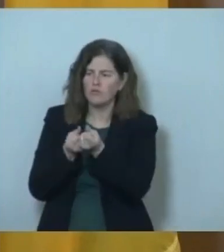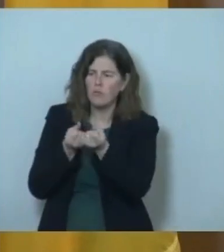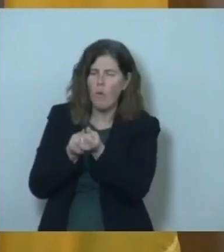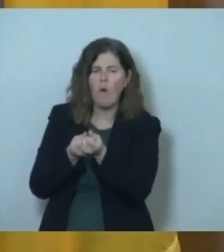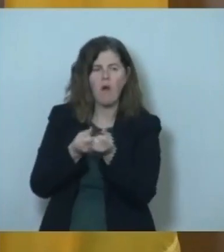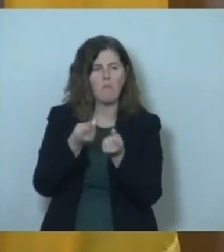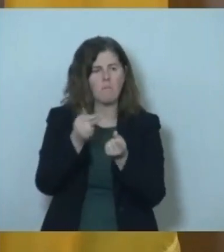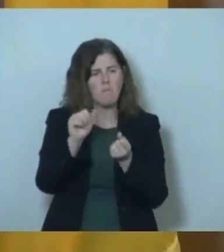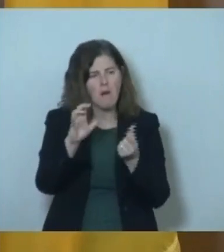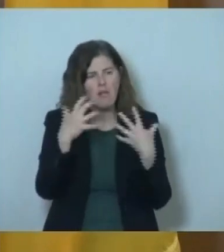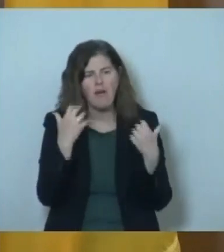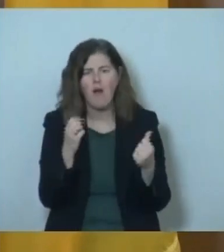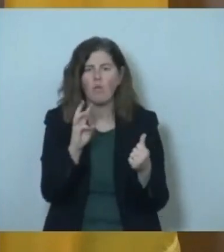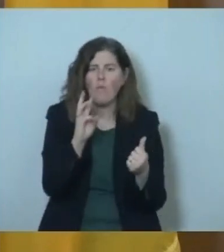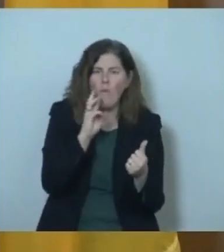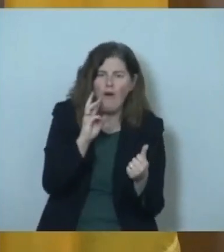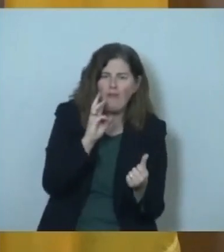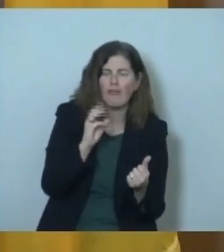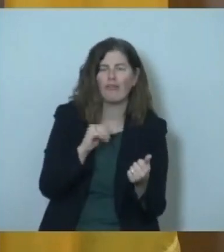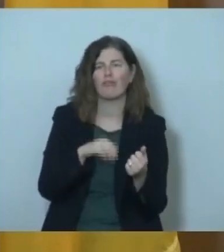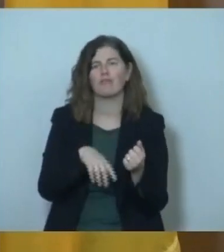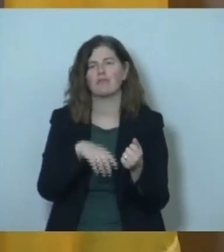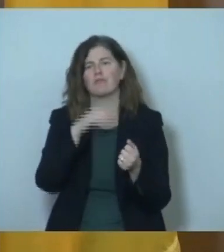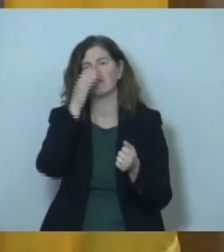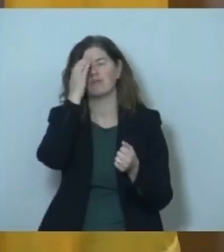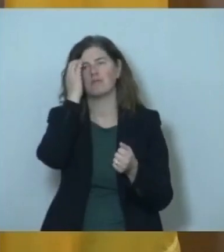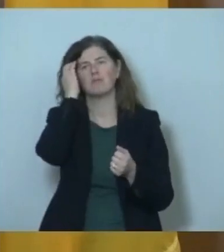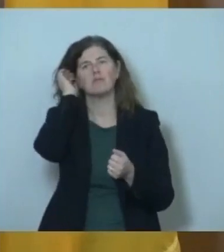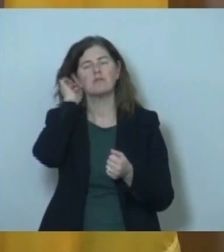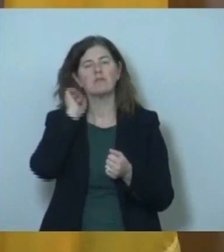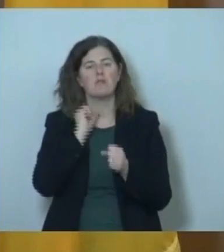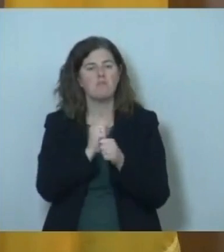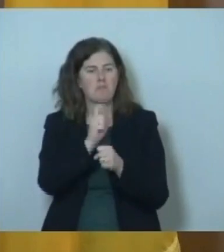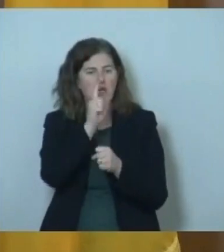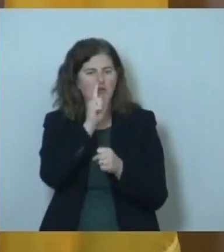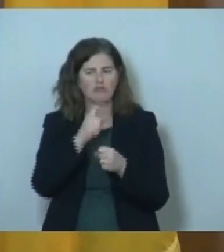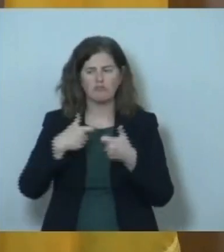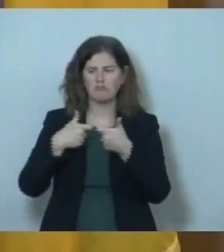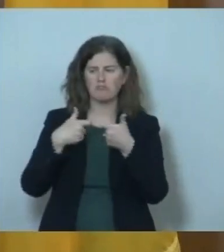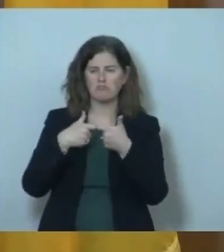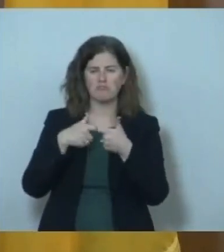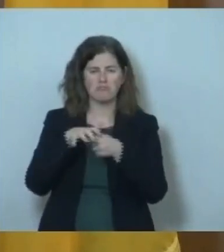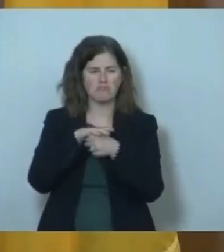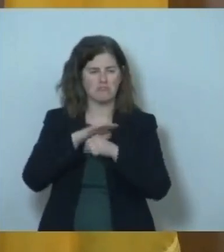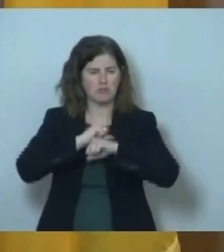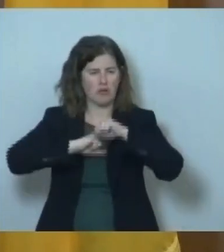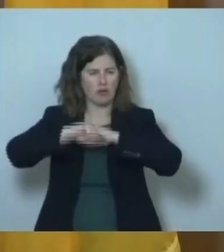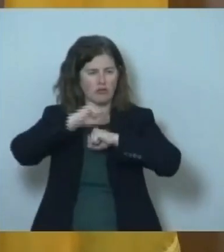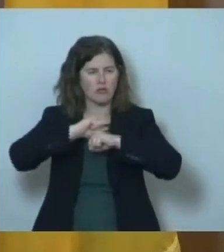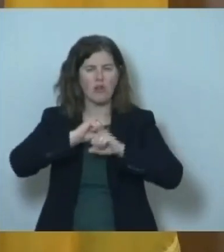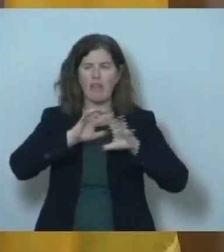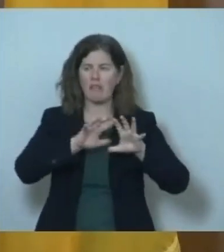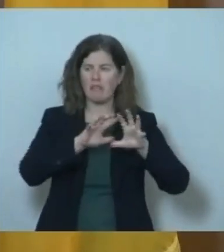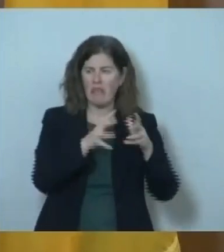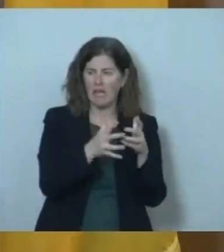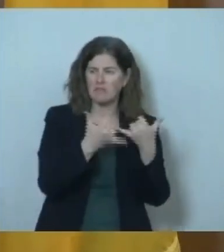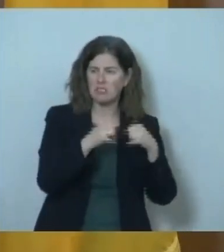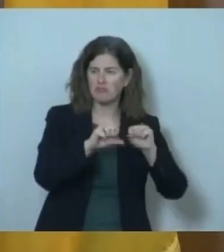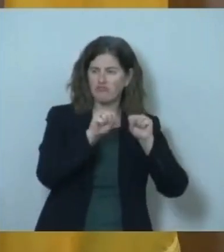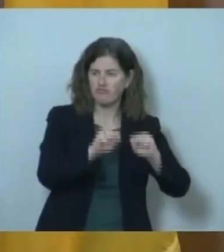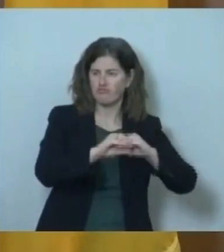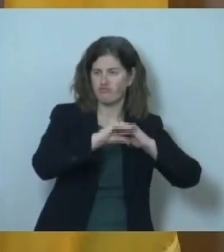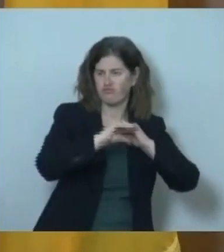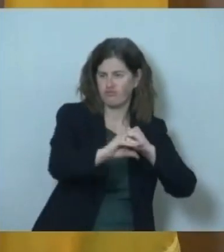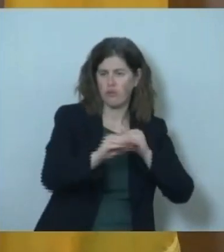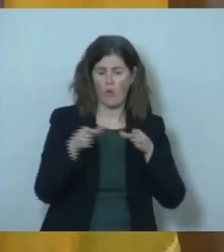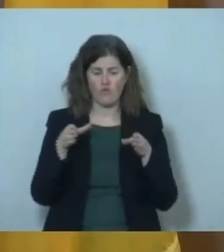needs, water, for example, and make sure that utility infrastructure, that capital, and roads where